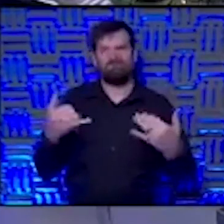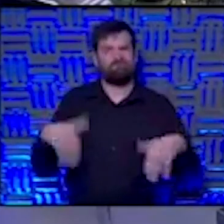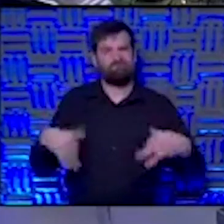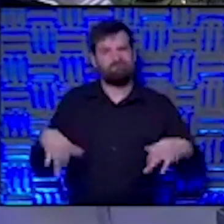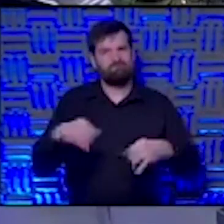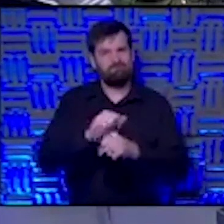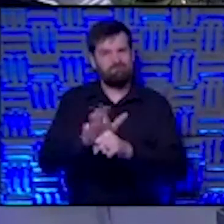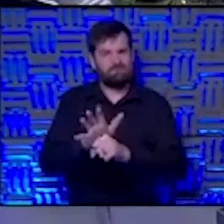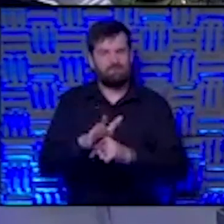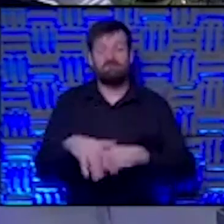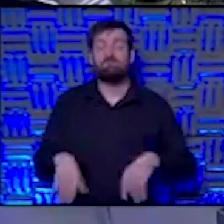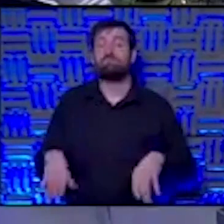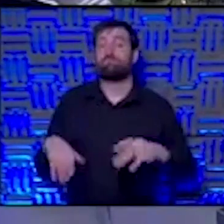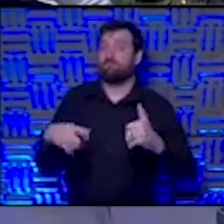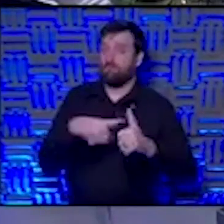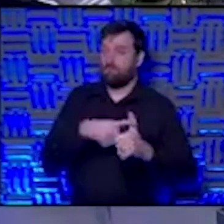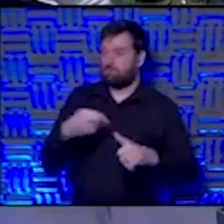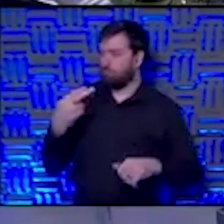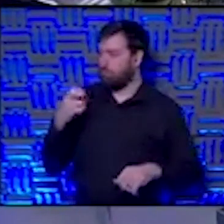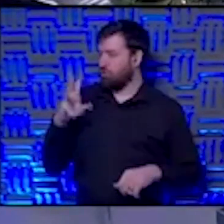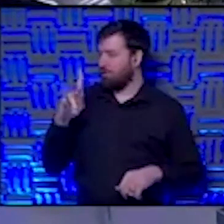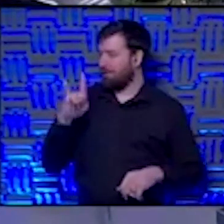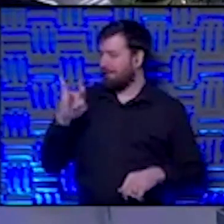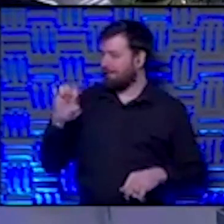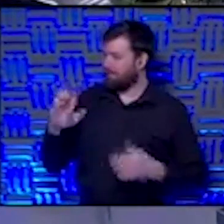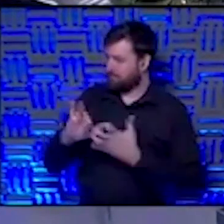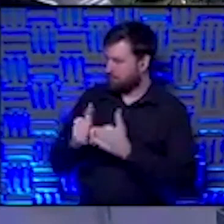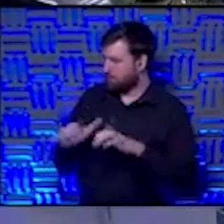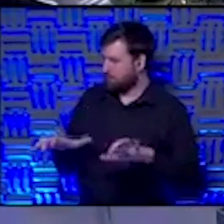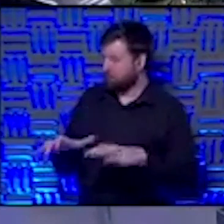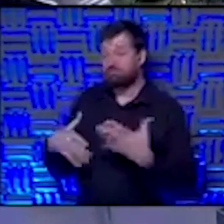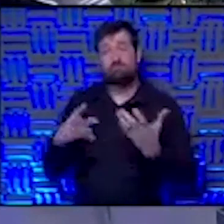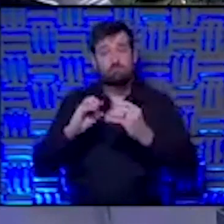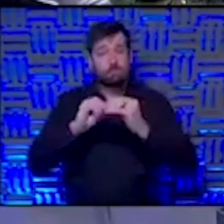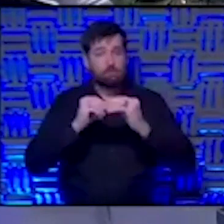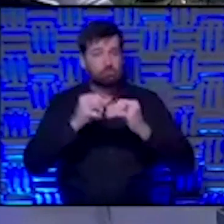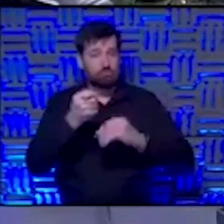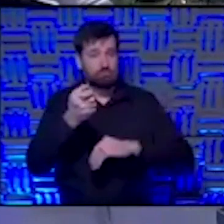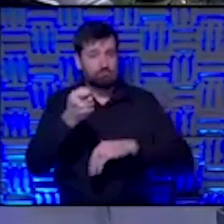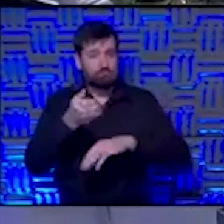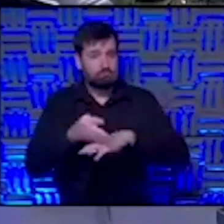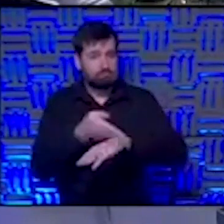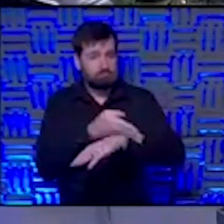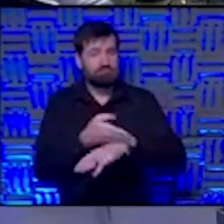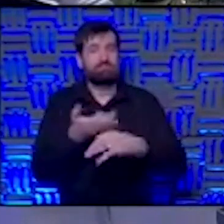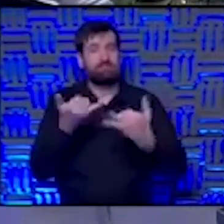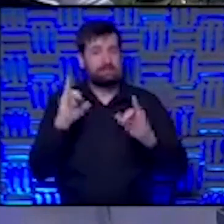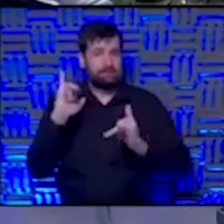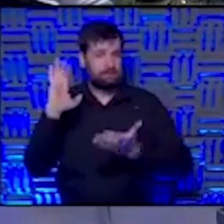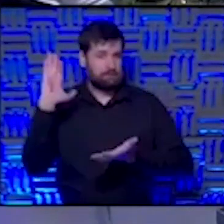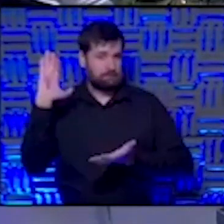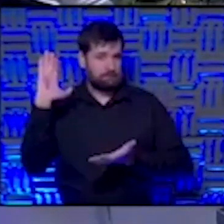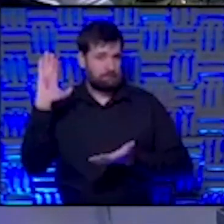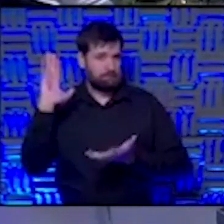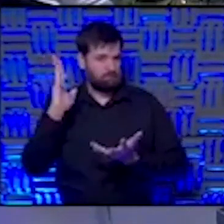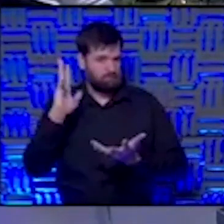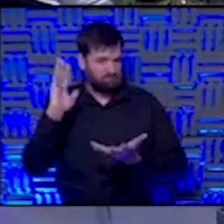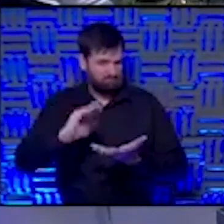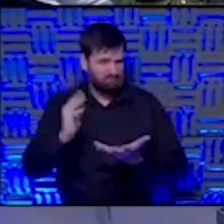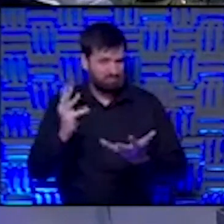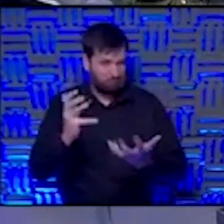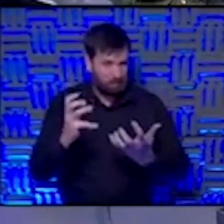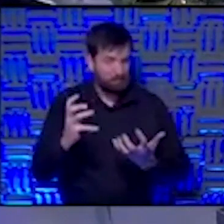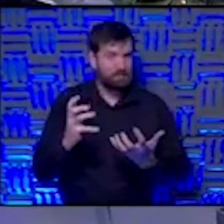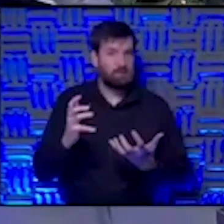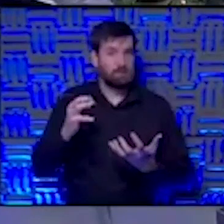virus. But first, let's start out with Hawkeye. How are we doing today? Yeah, hey, numbers are a little bit better. Yeah. Still lower. We'd like to see that, especially even